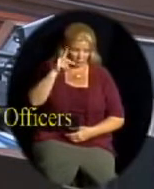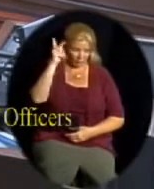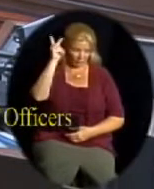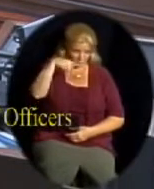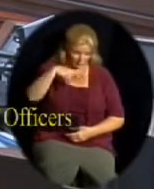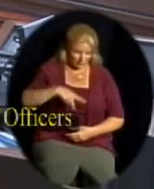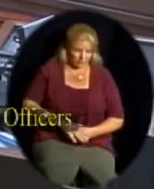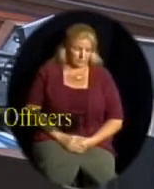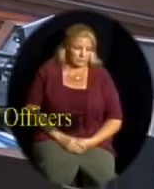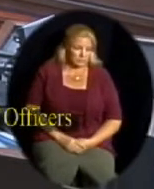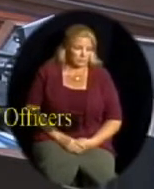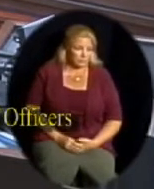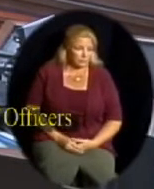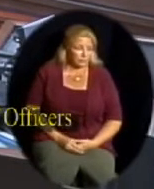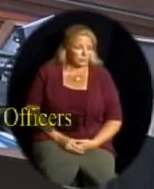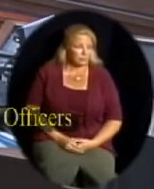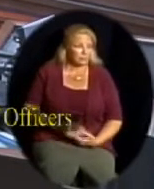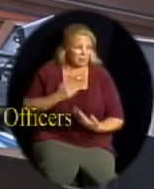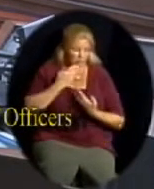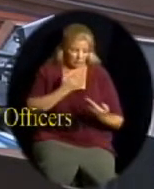Thank you, Ms. Ashley.